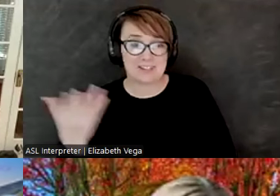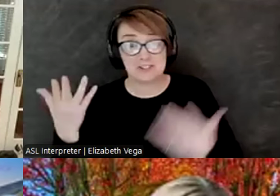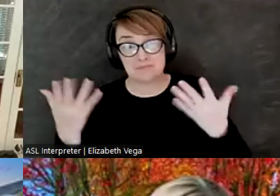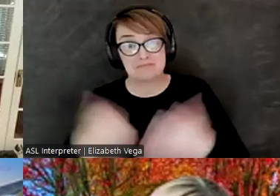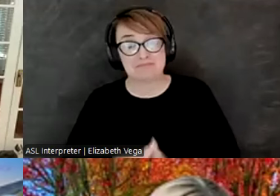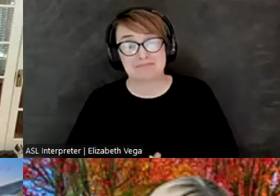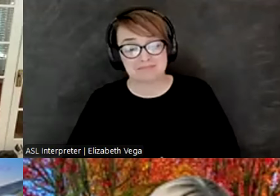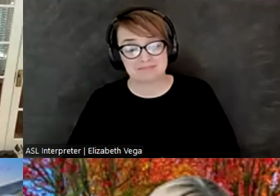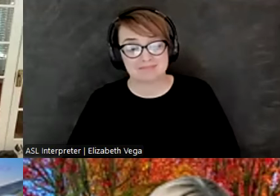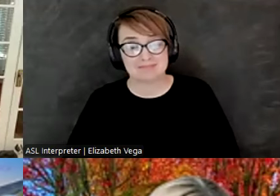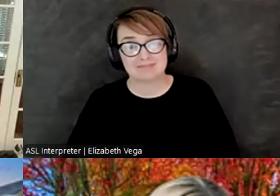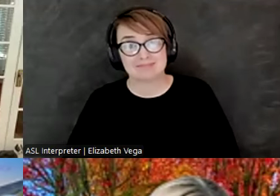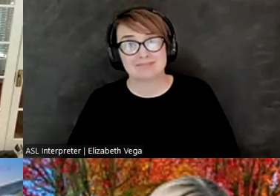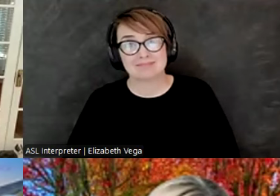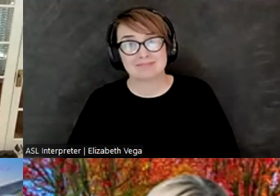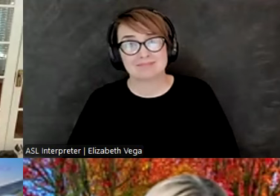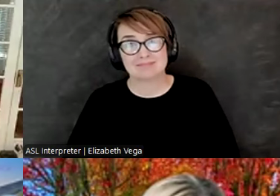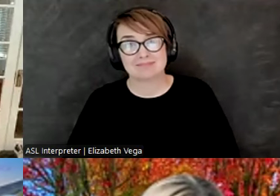wanted to point out.